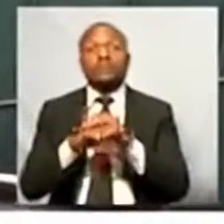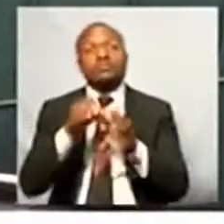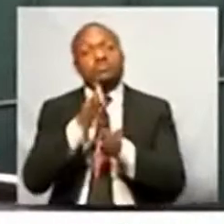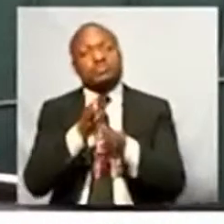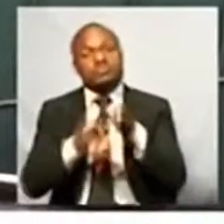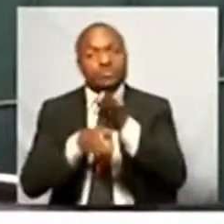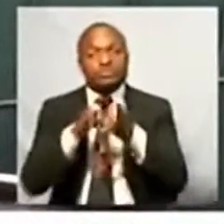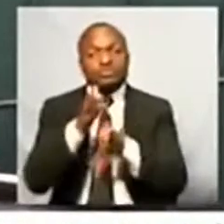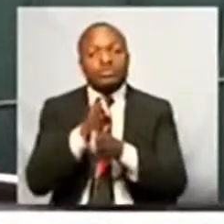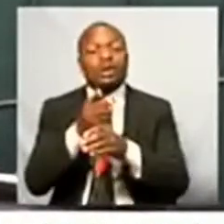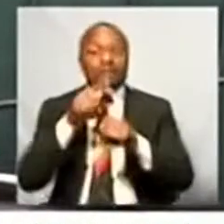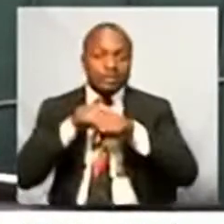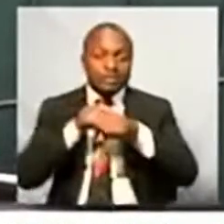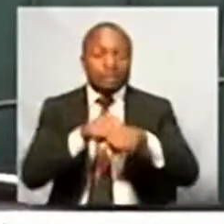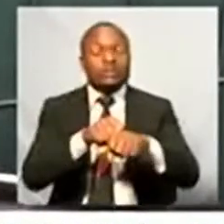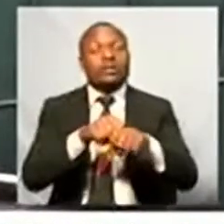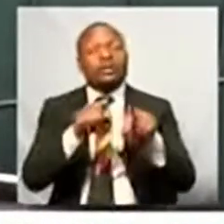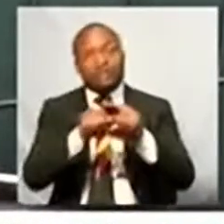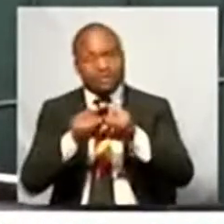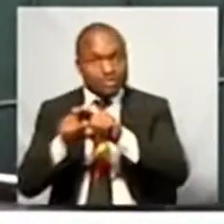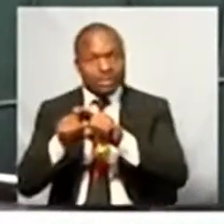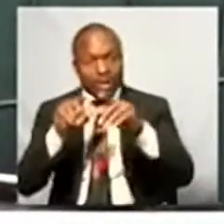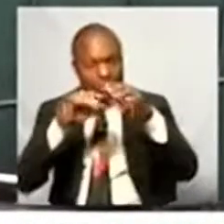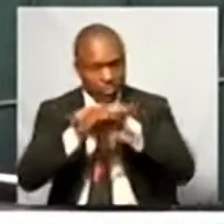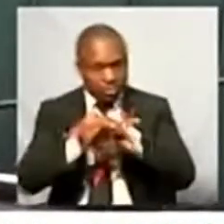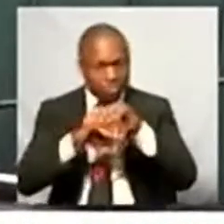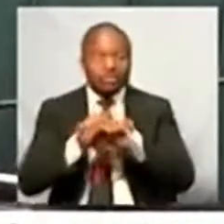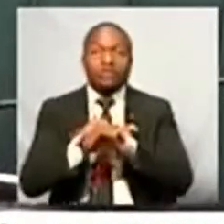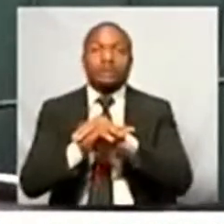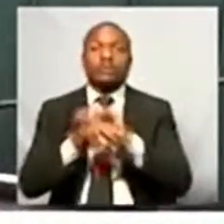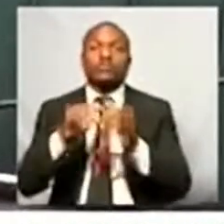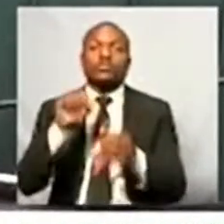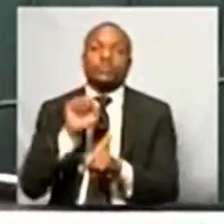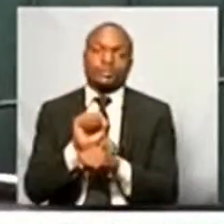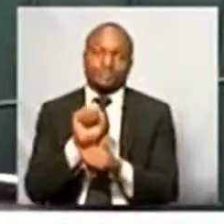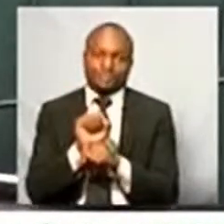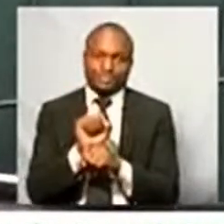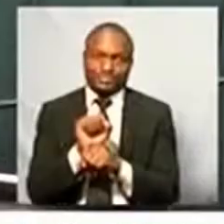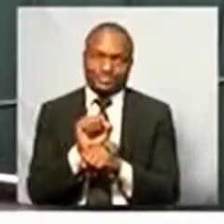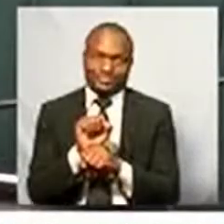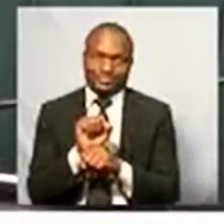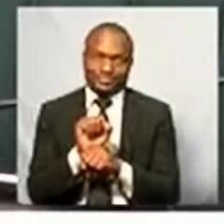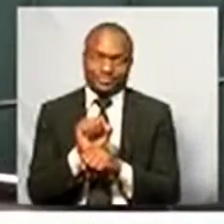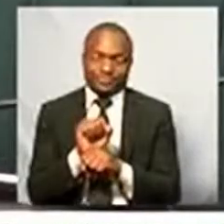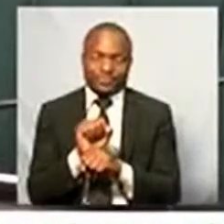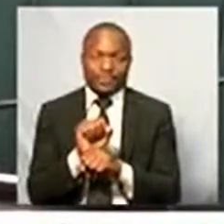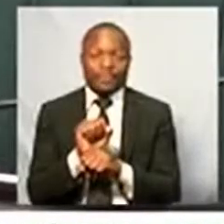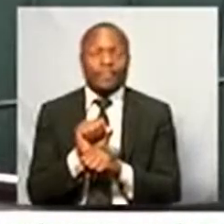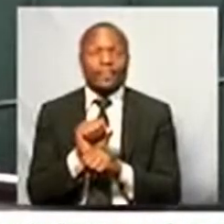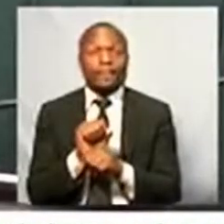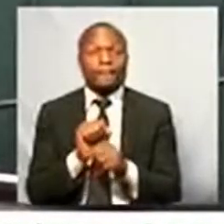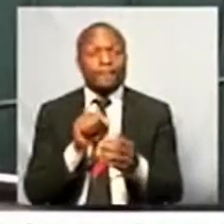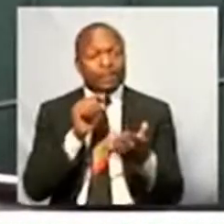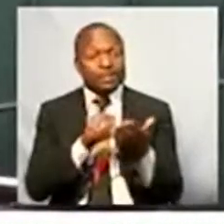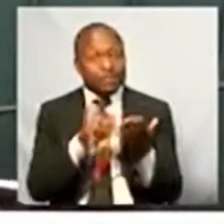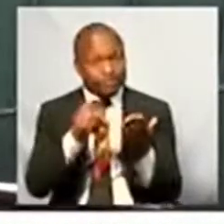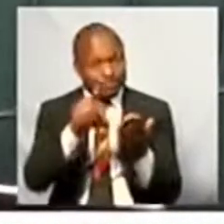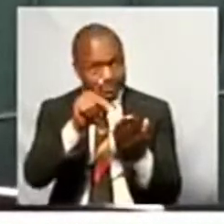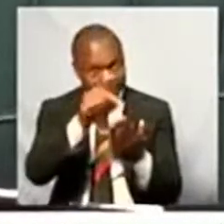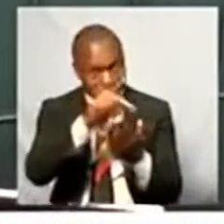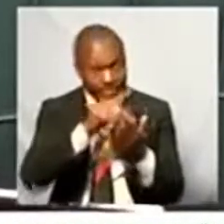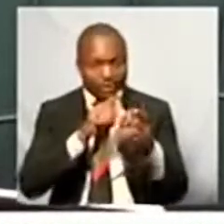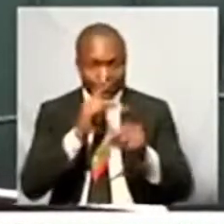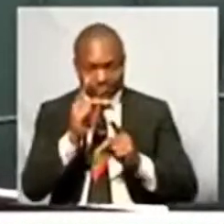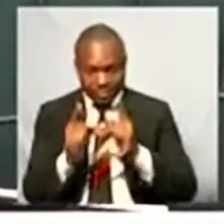and transport, and also access to employment. And following the drafting process, Madam